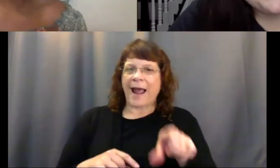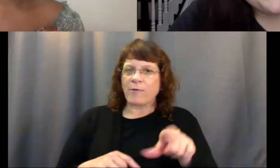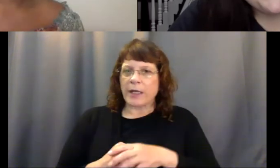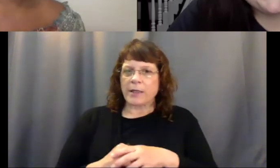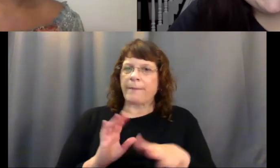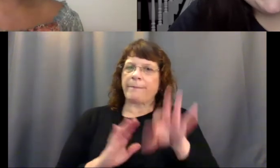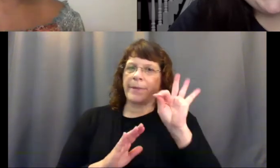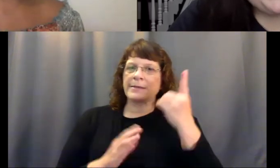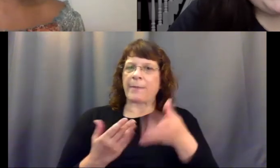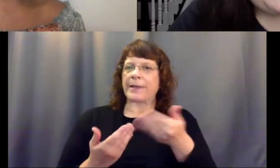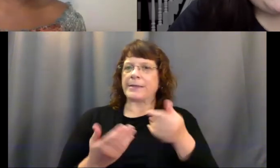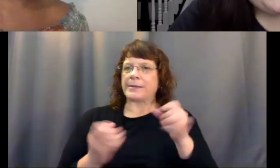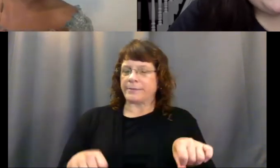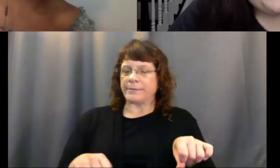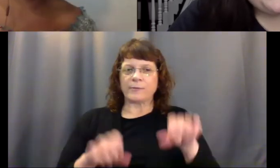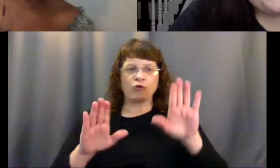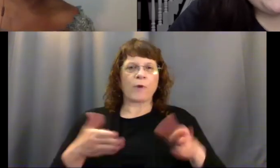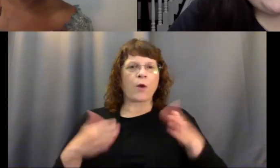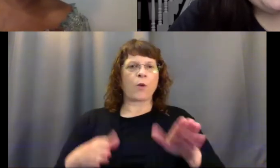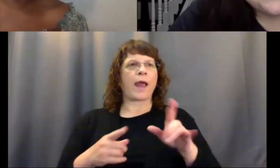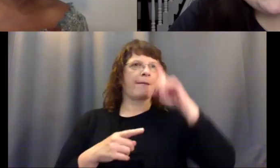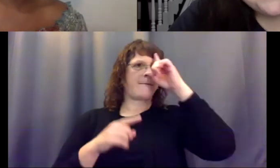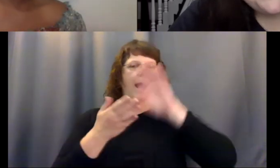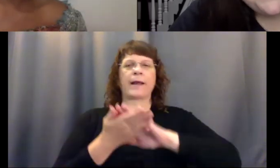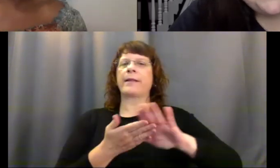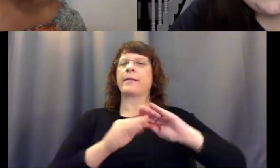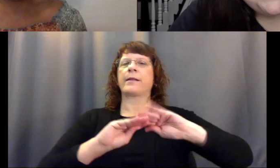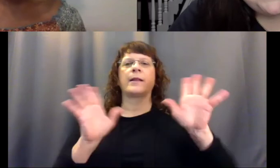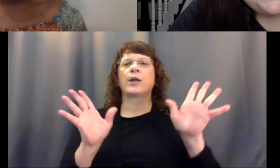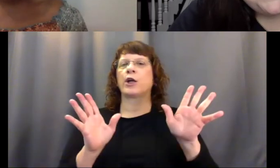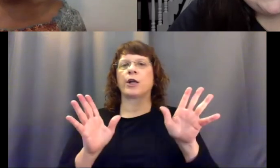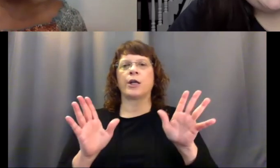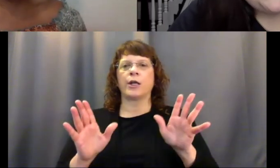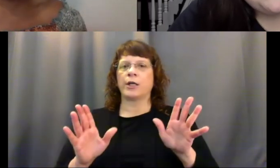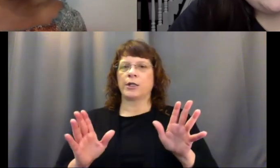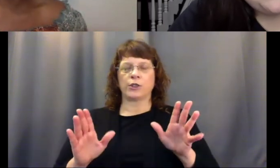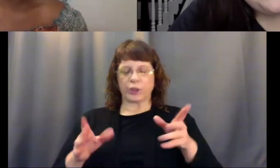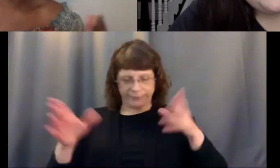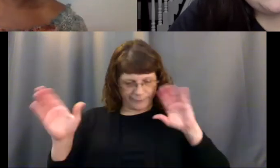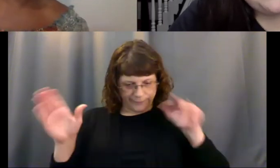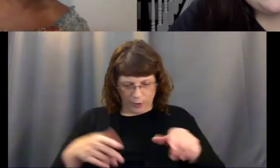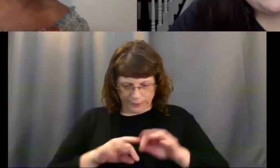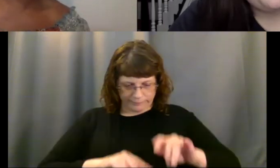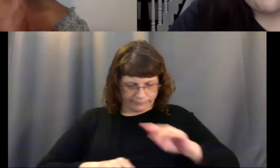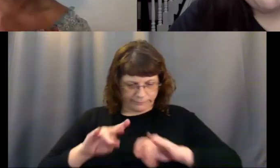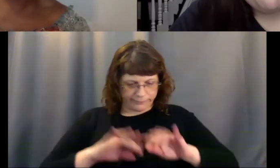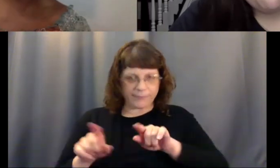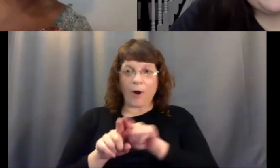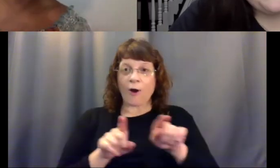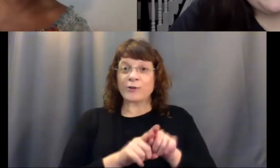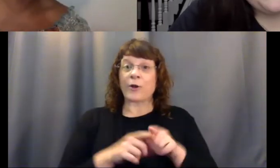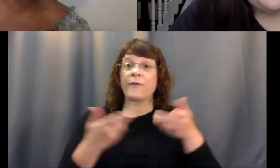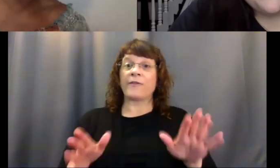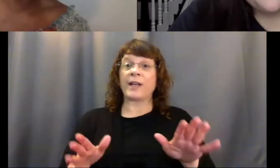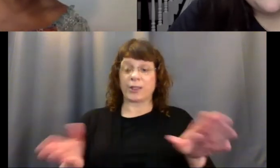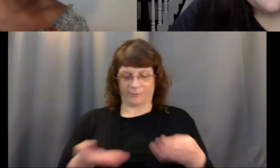item. It's a great way to like clear your mind and just be for a second. And also you get a product out of it that usually tastes